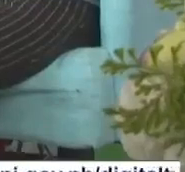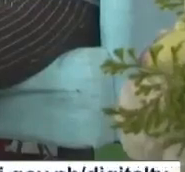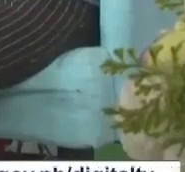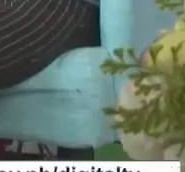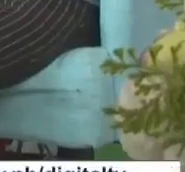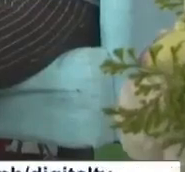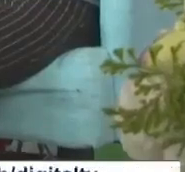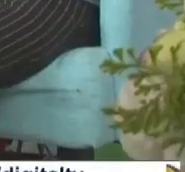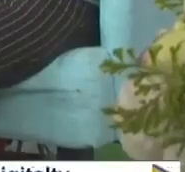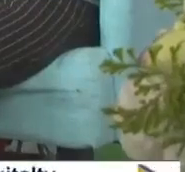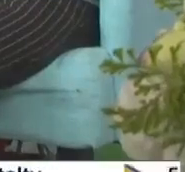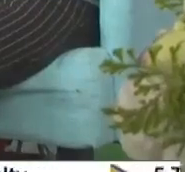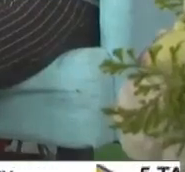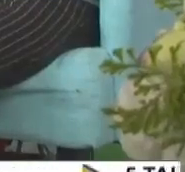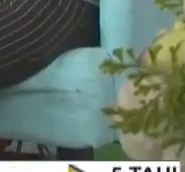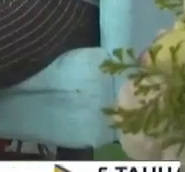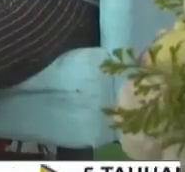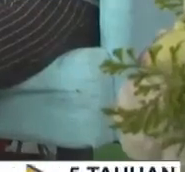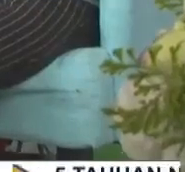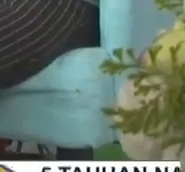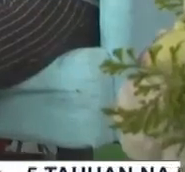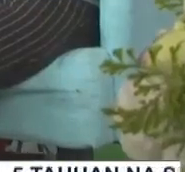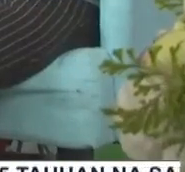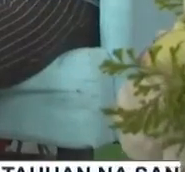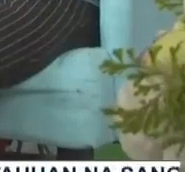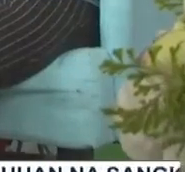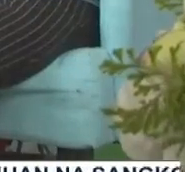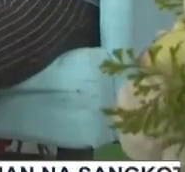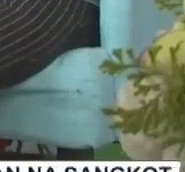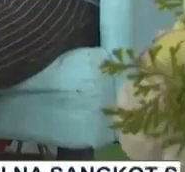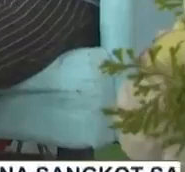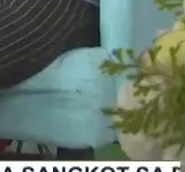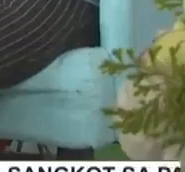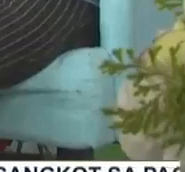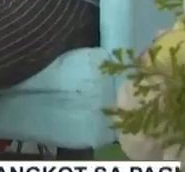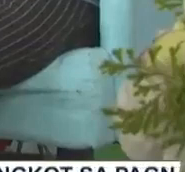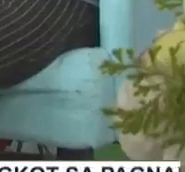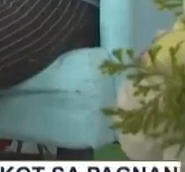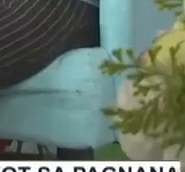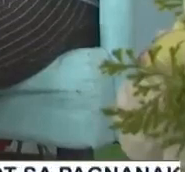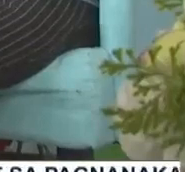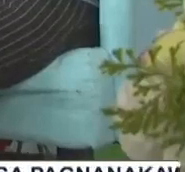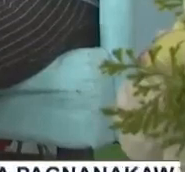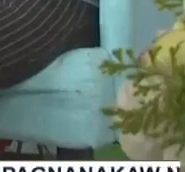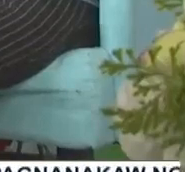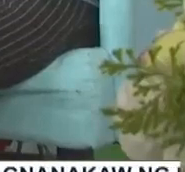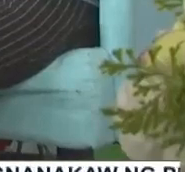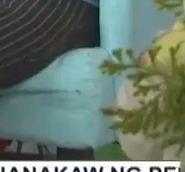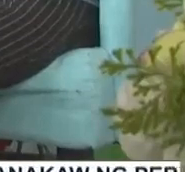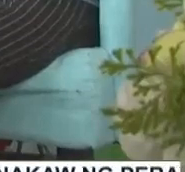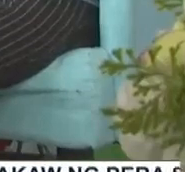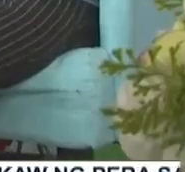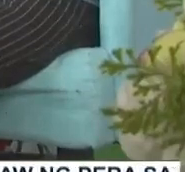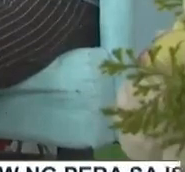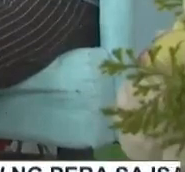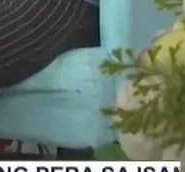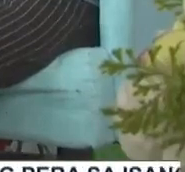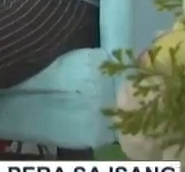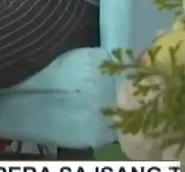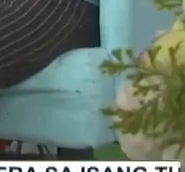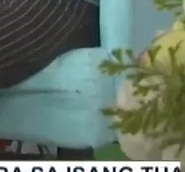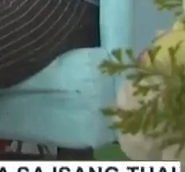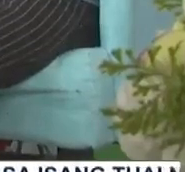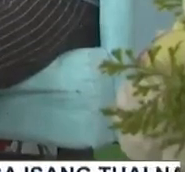Peace Convention? Kasi I understand, yung pinakauna po was successful last month. Paano po nag-i-involve po dito